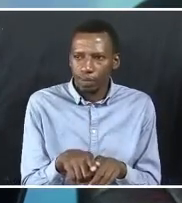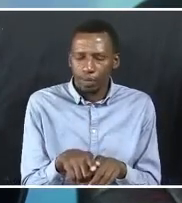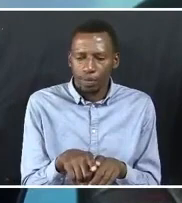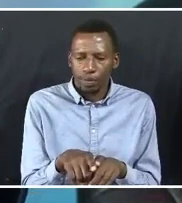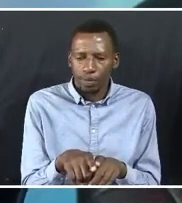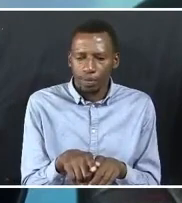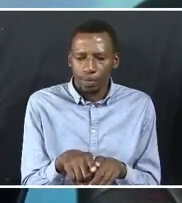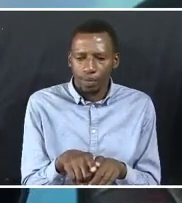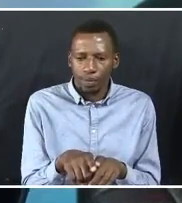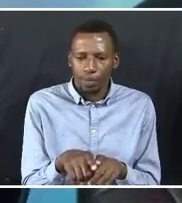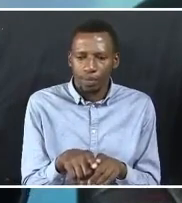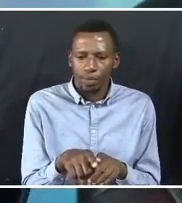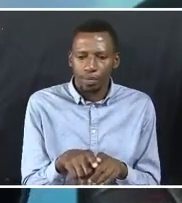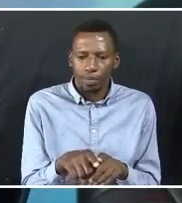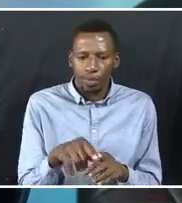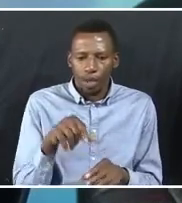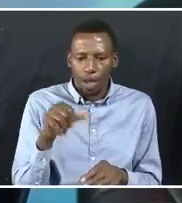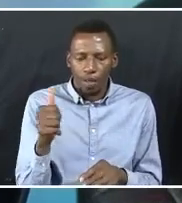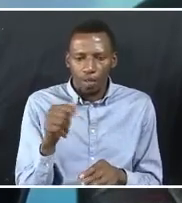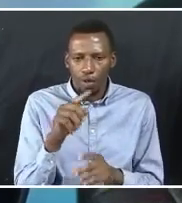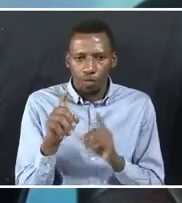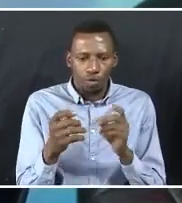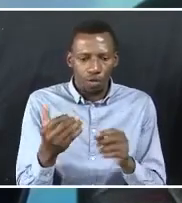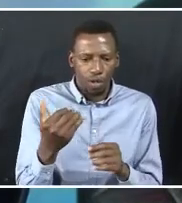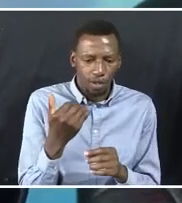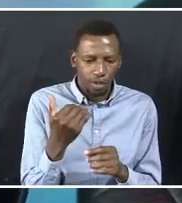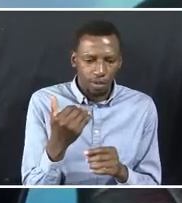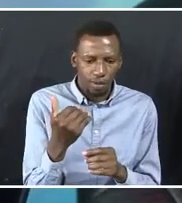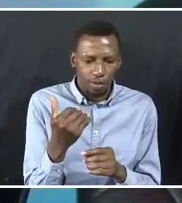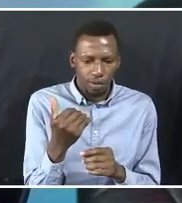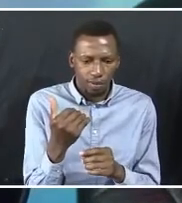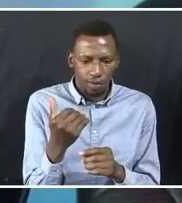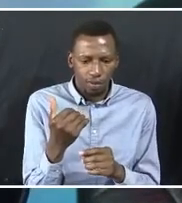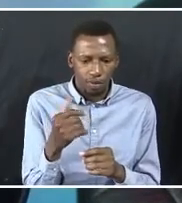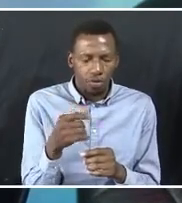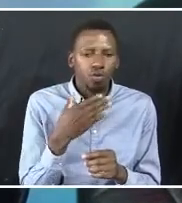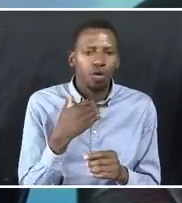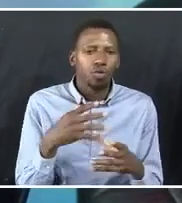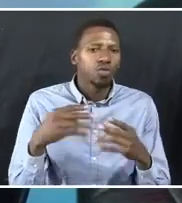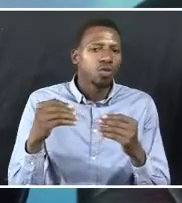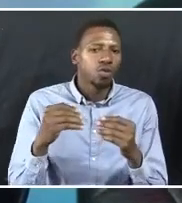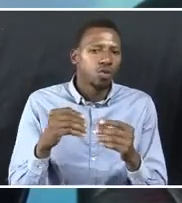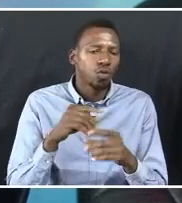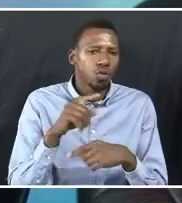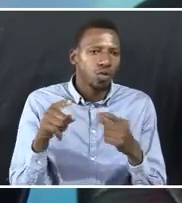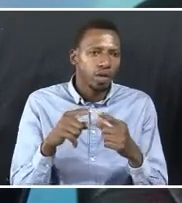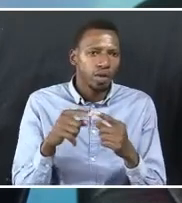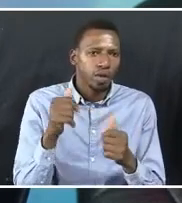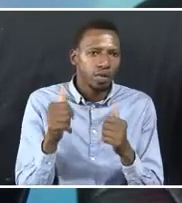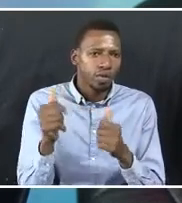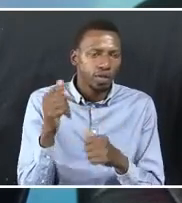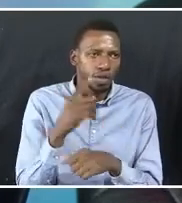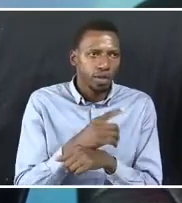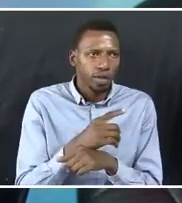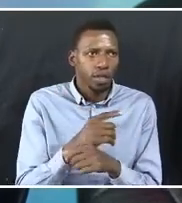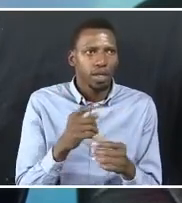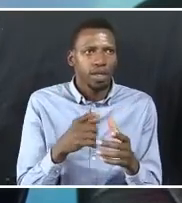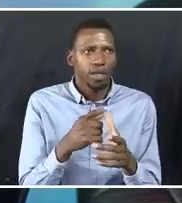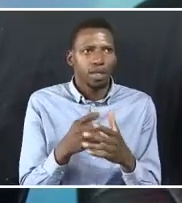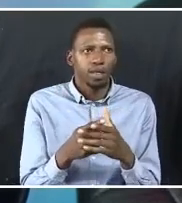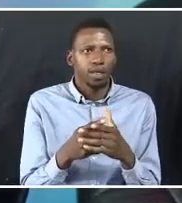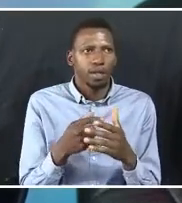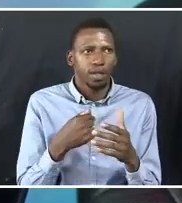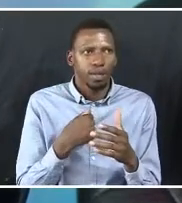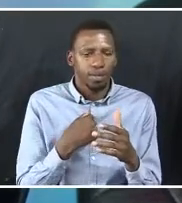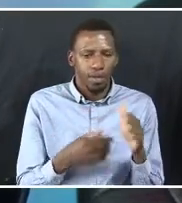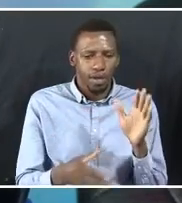And they asked us, another question they asked us, when do you want to go? I very quickly said,